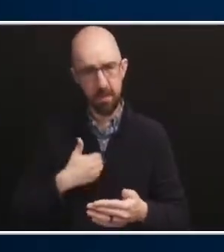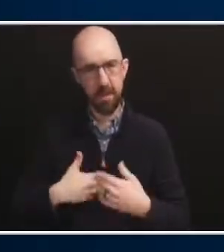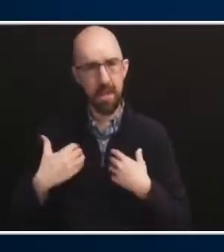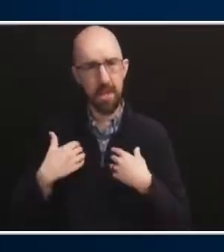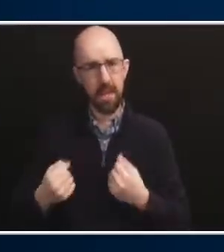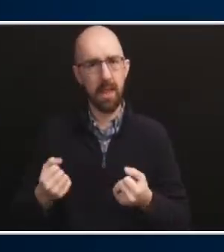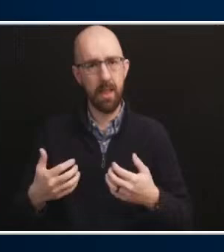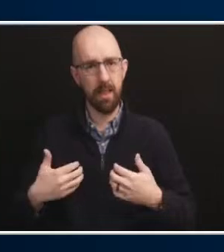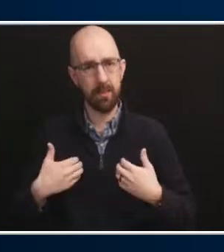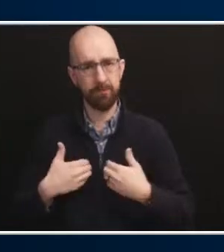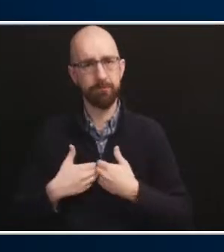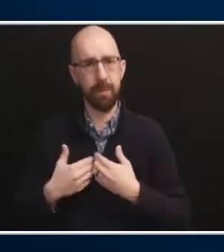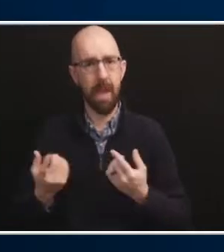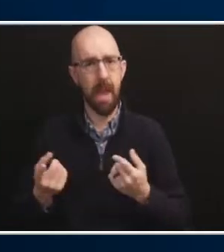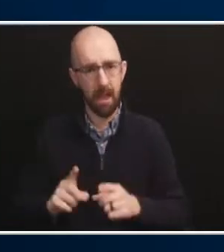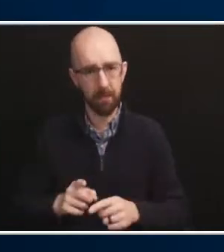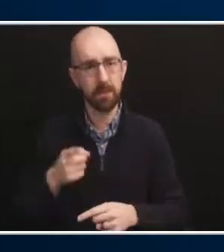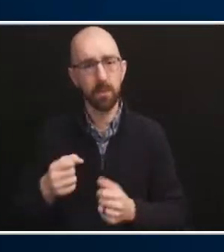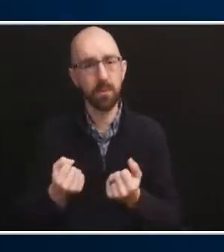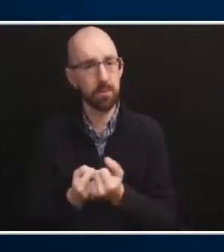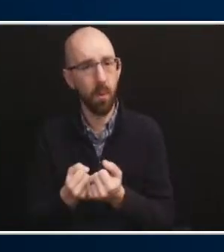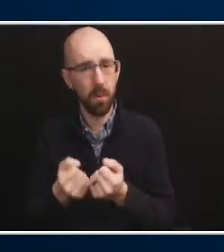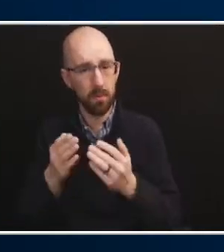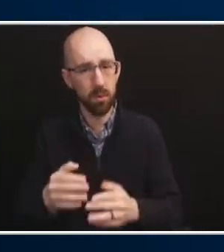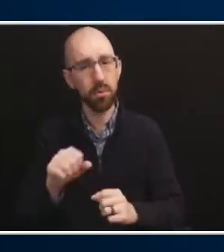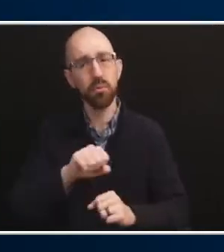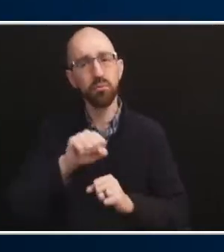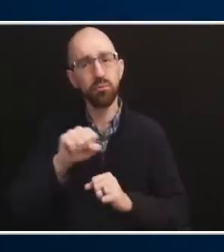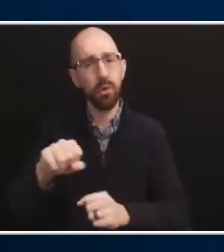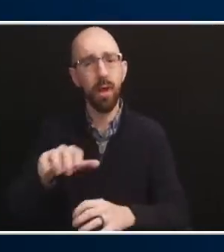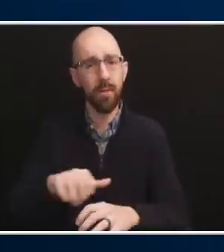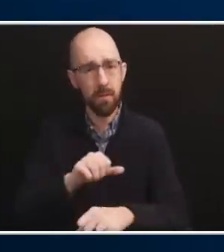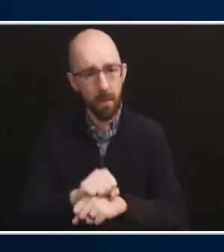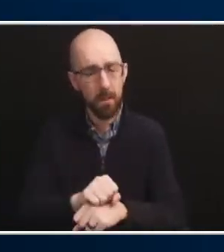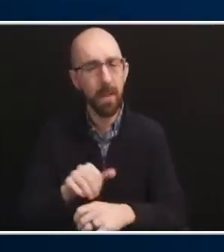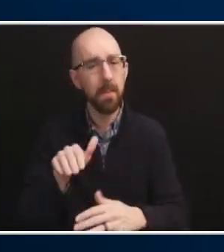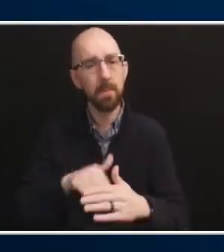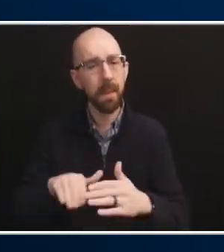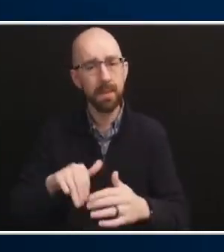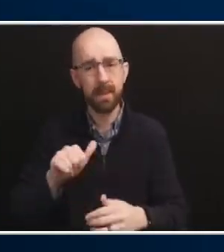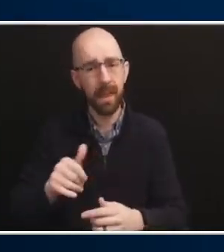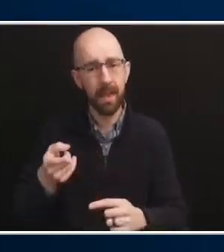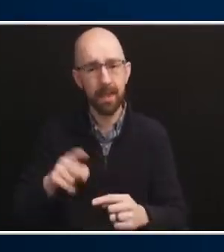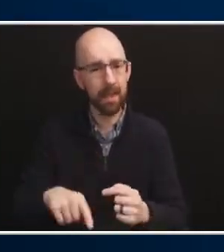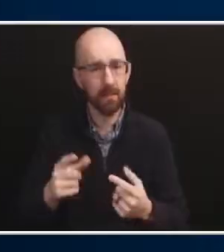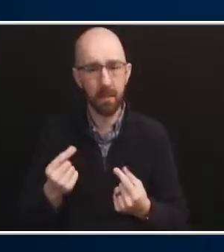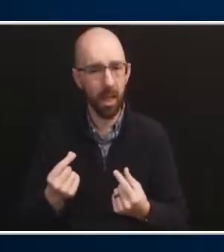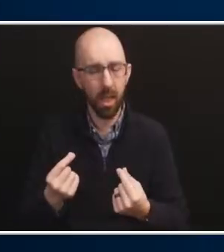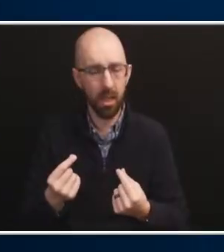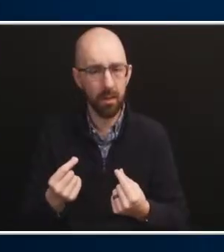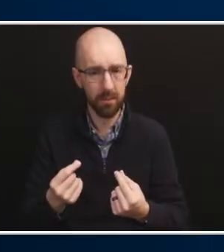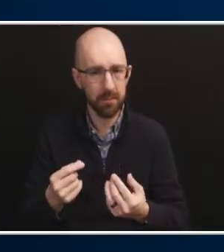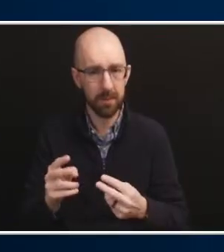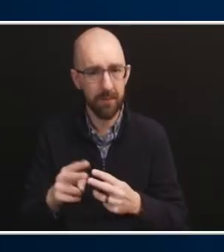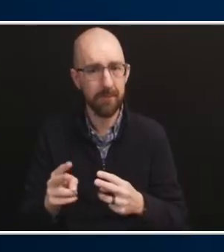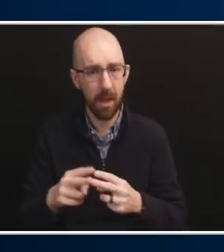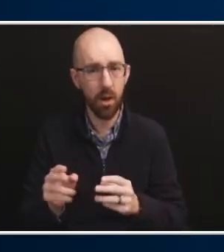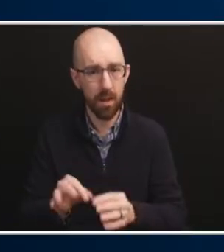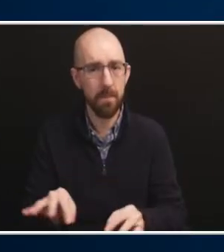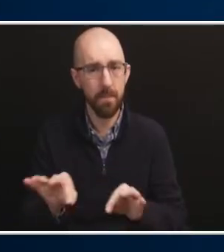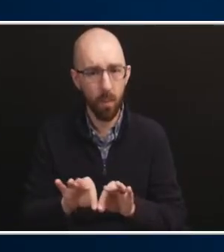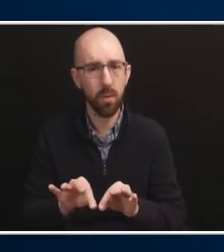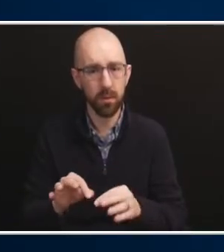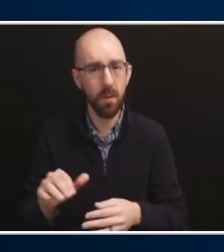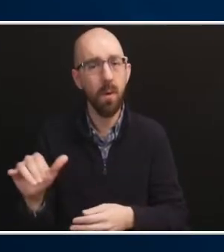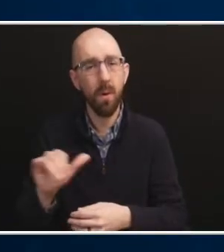a support person, someone to, drive to appointments, do some of the basics that aren't able to be done is very, very important.